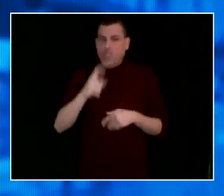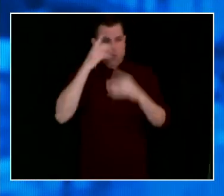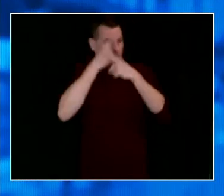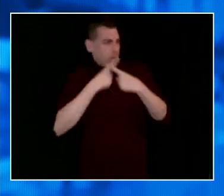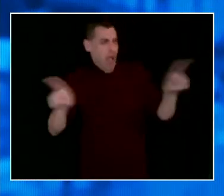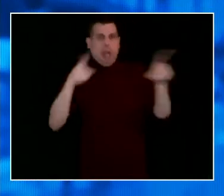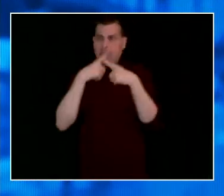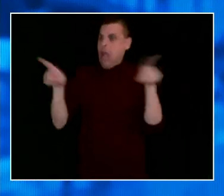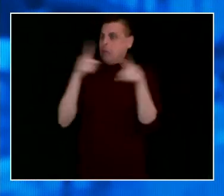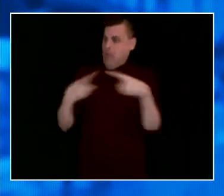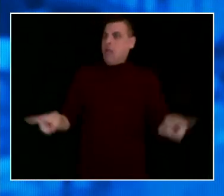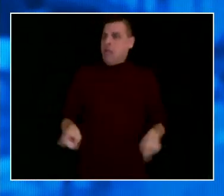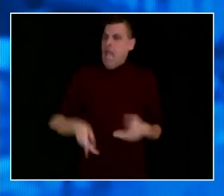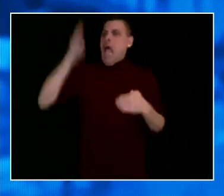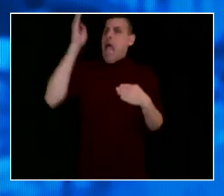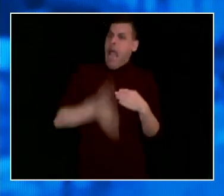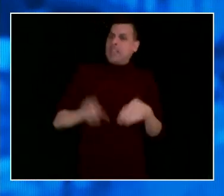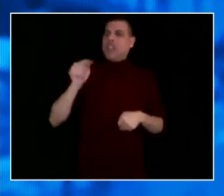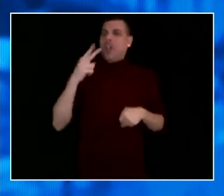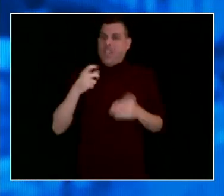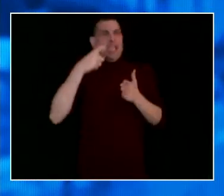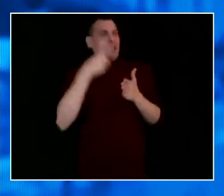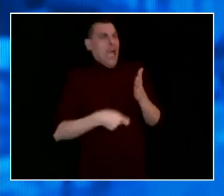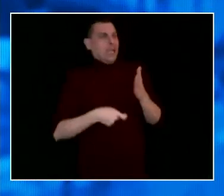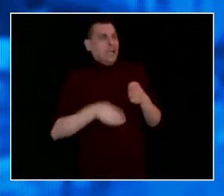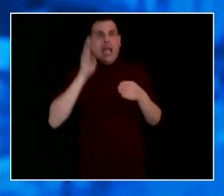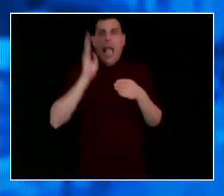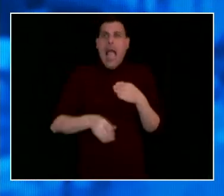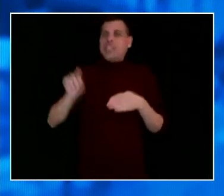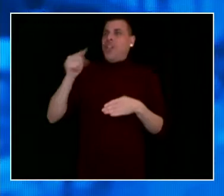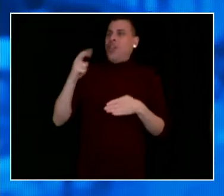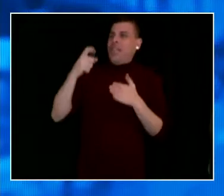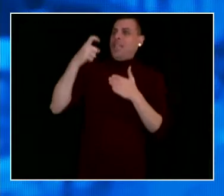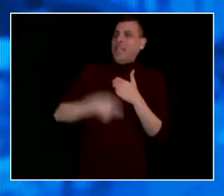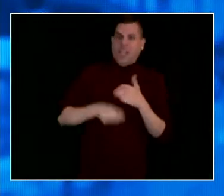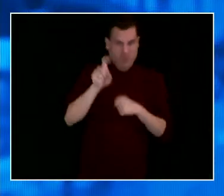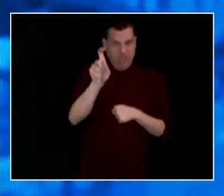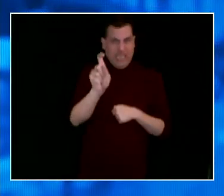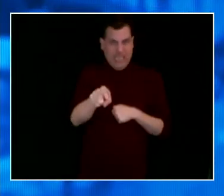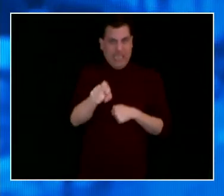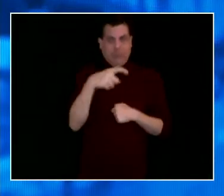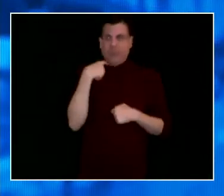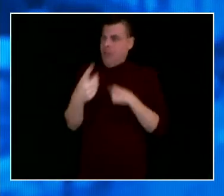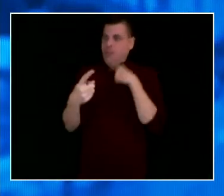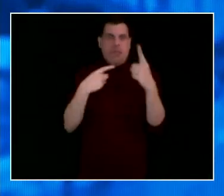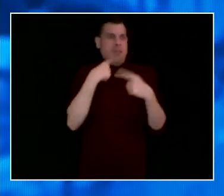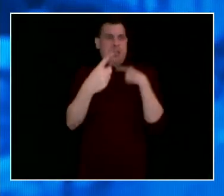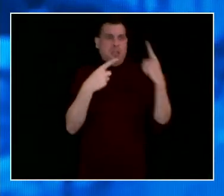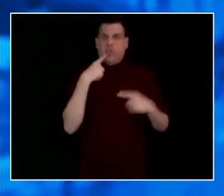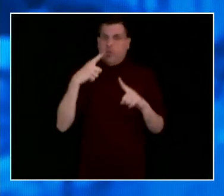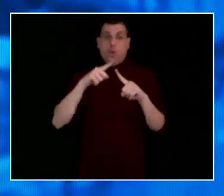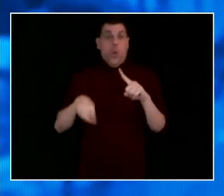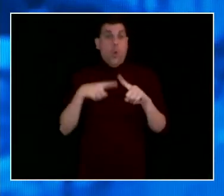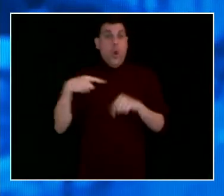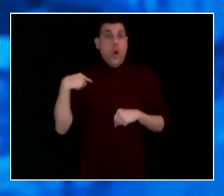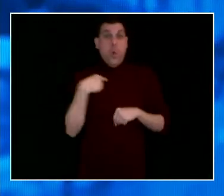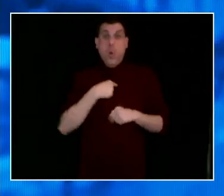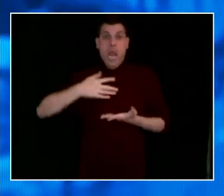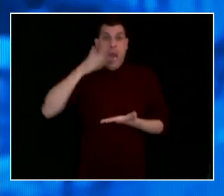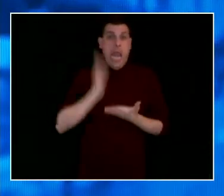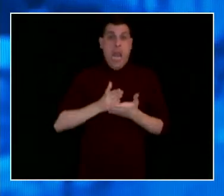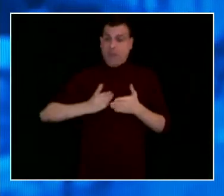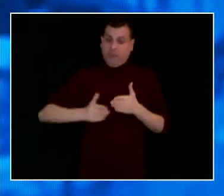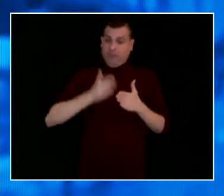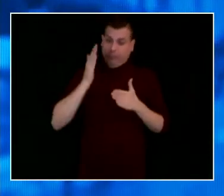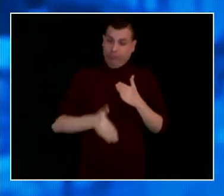the tax, and we are going to make it happen. And by doing so, our axe the tax for the working class proposal will